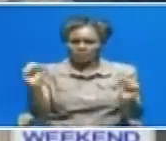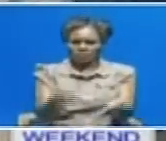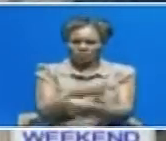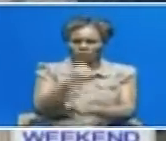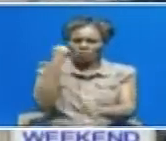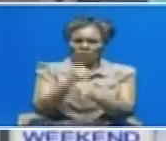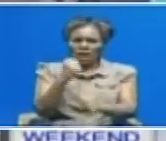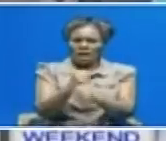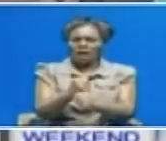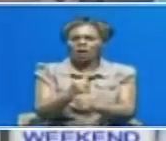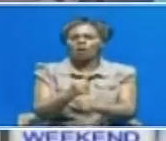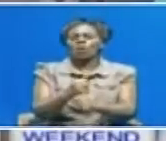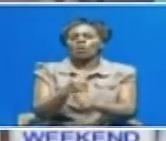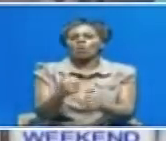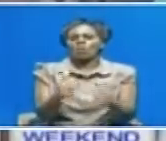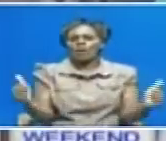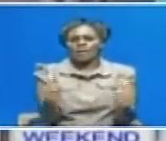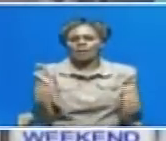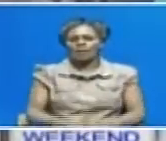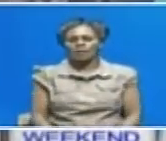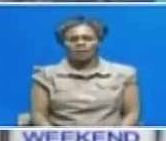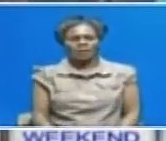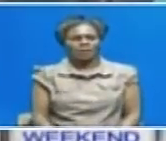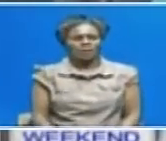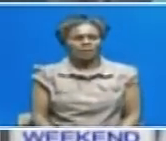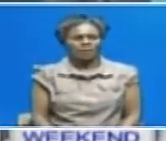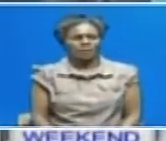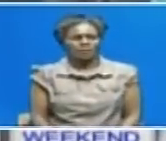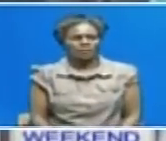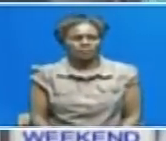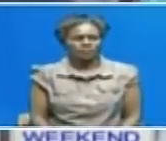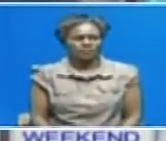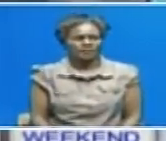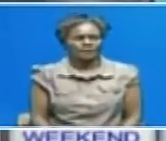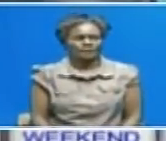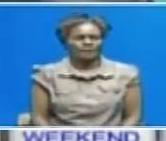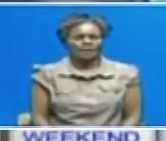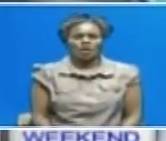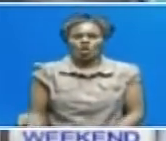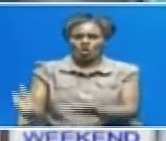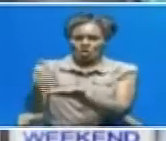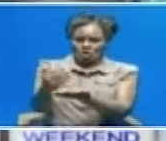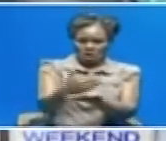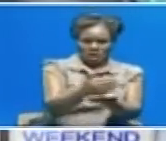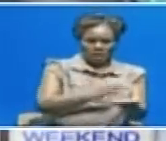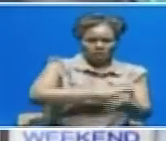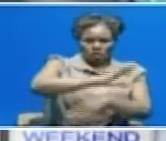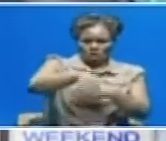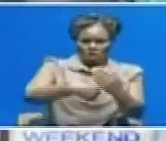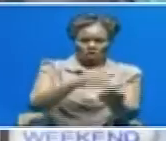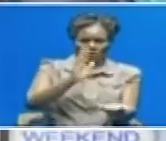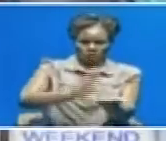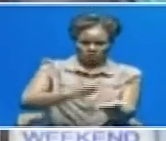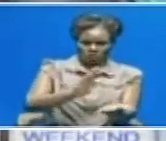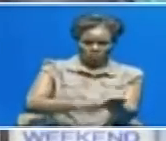work efficiently. Some of them are in very peripheral places. So we will consolidate all the recommendations that